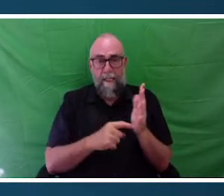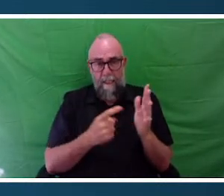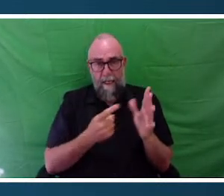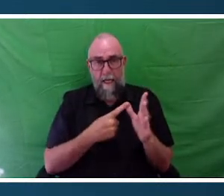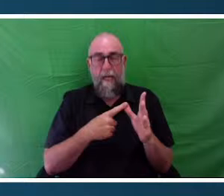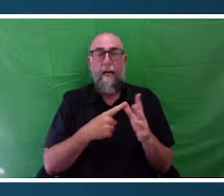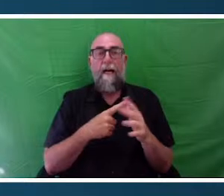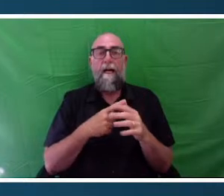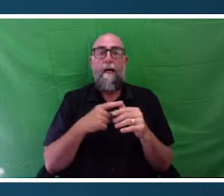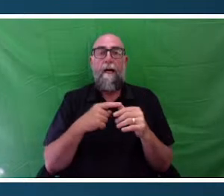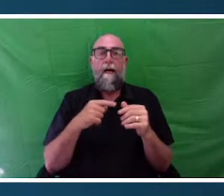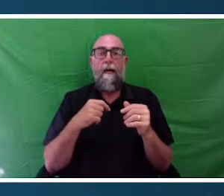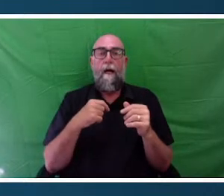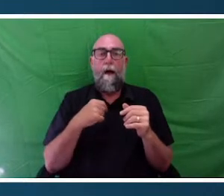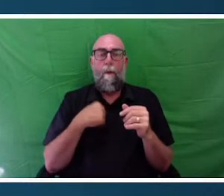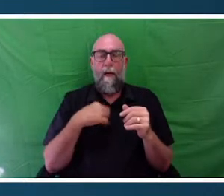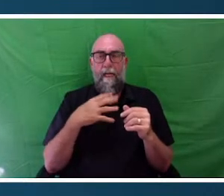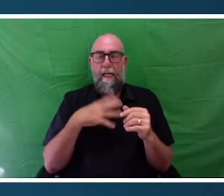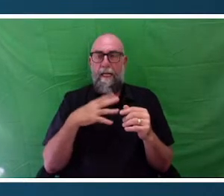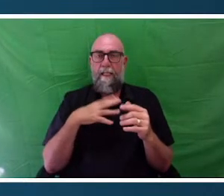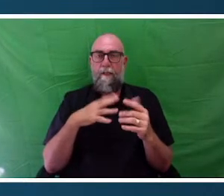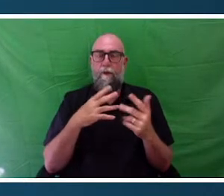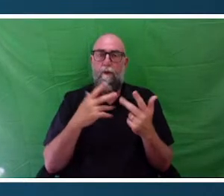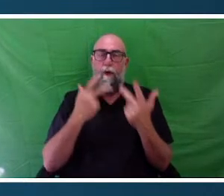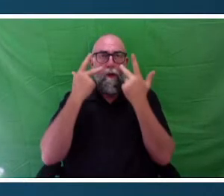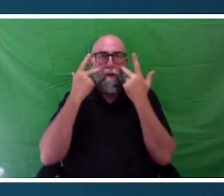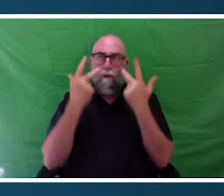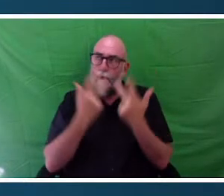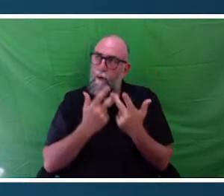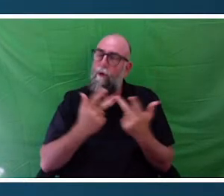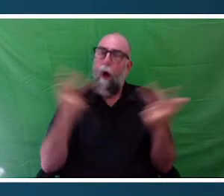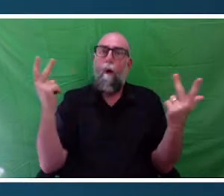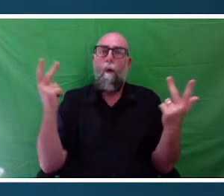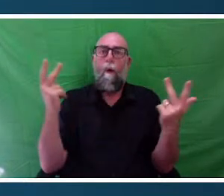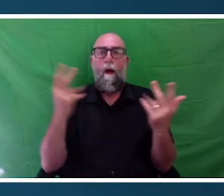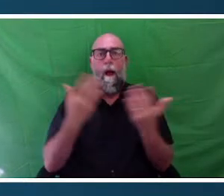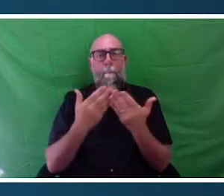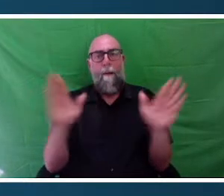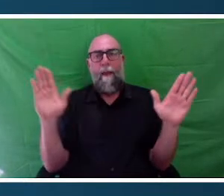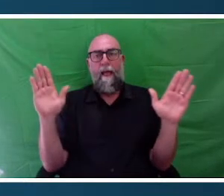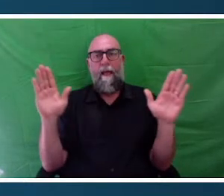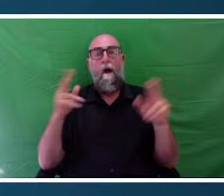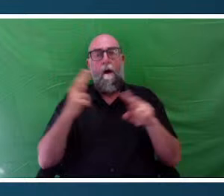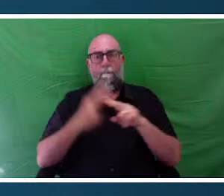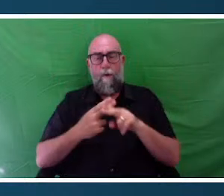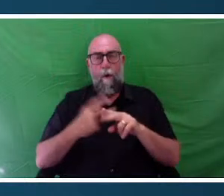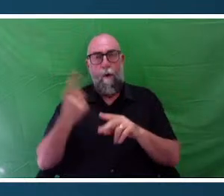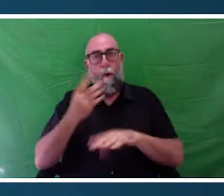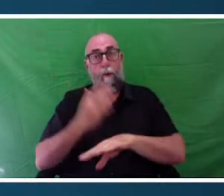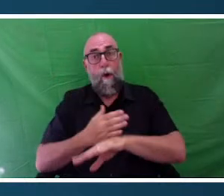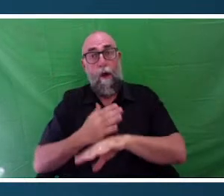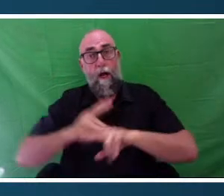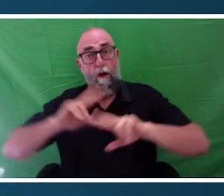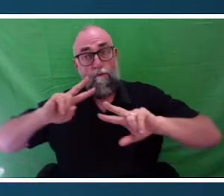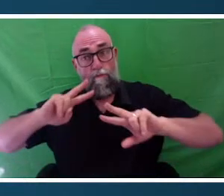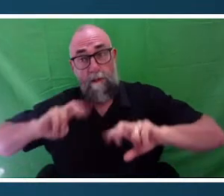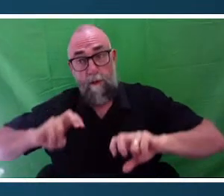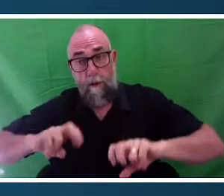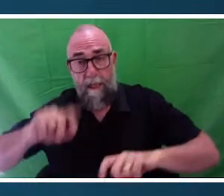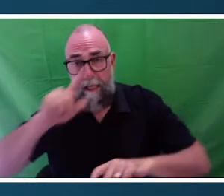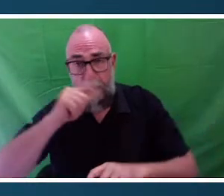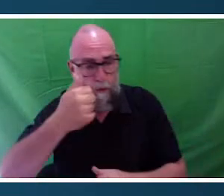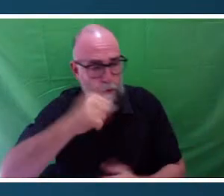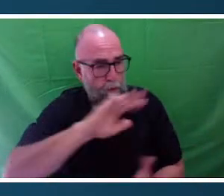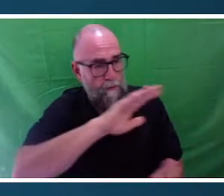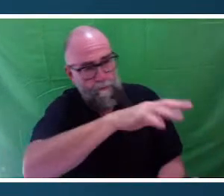de-identified and made publicly available for researchers to use. Not just researchers, but anyone who is interested in this space to use